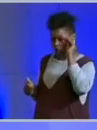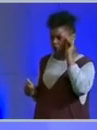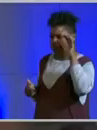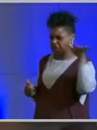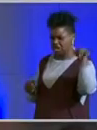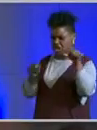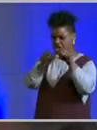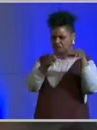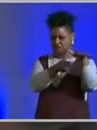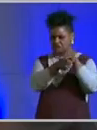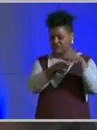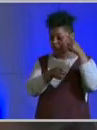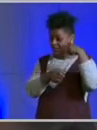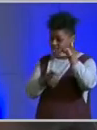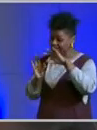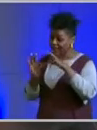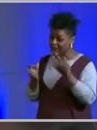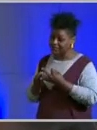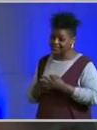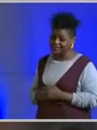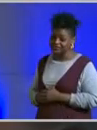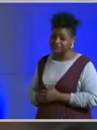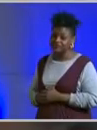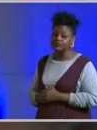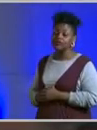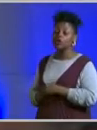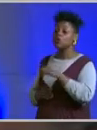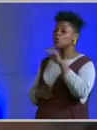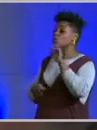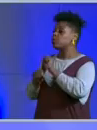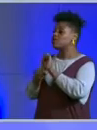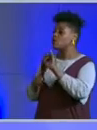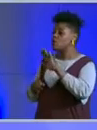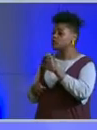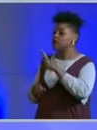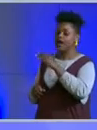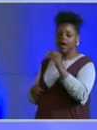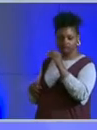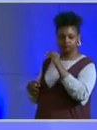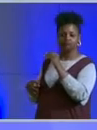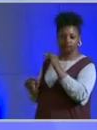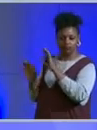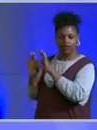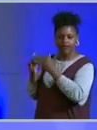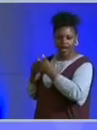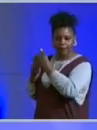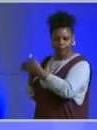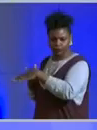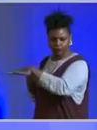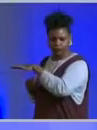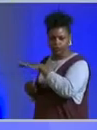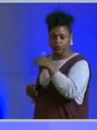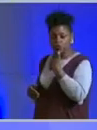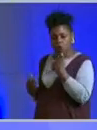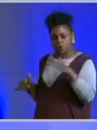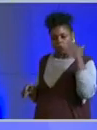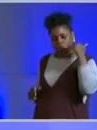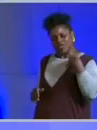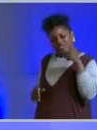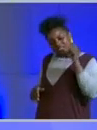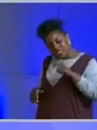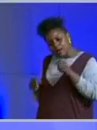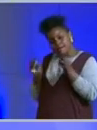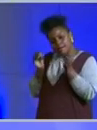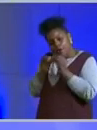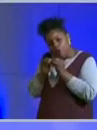both workforce and affordable housing in the District of Columbia. We know that we need increasingly affordable housing in our high amenity